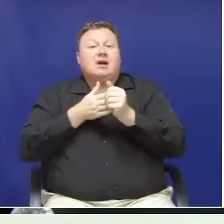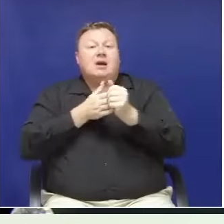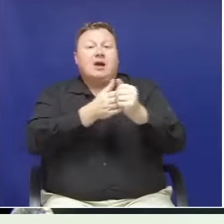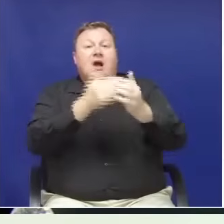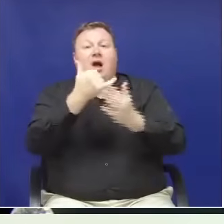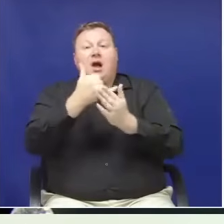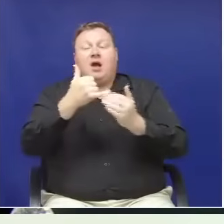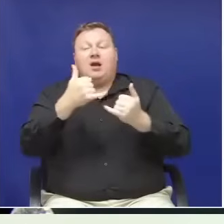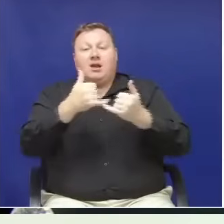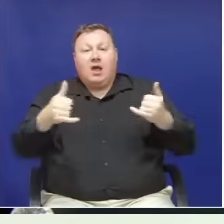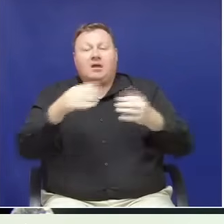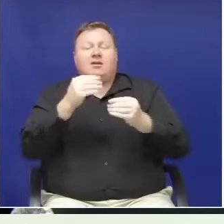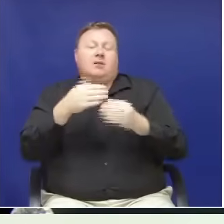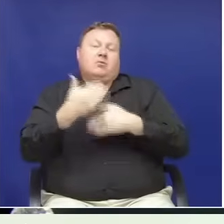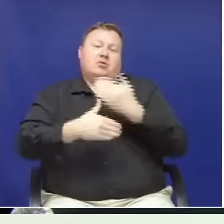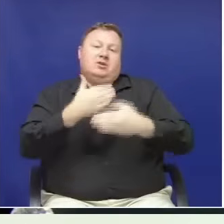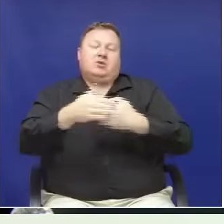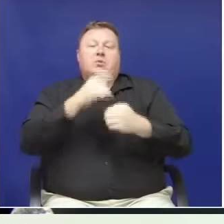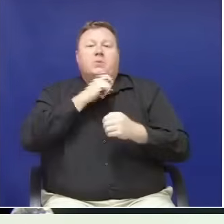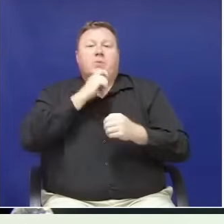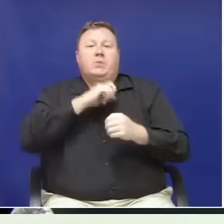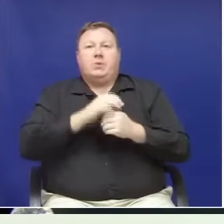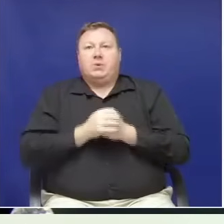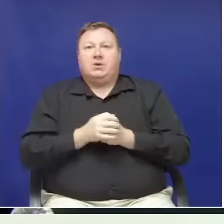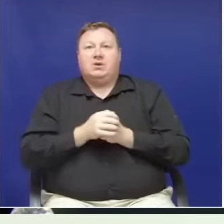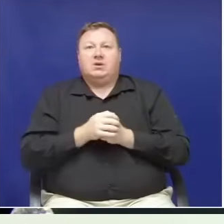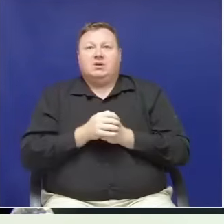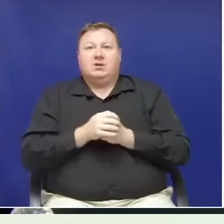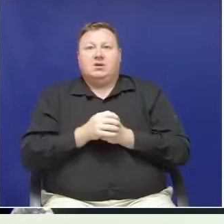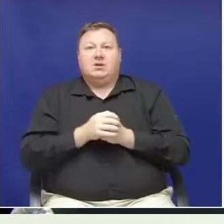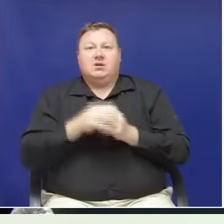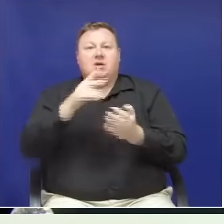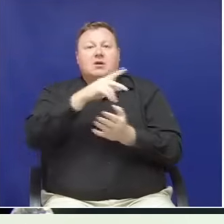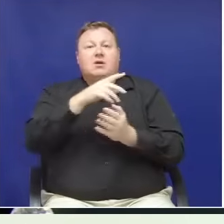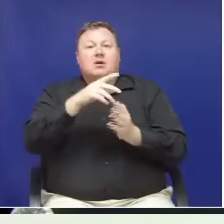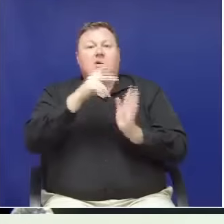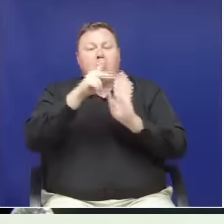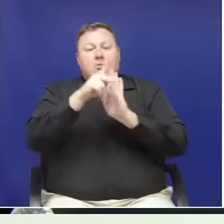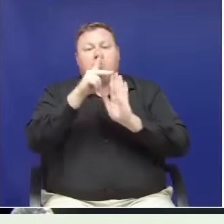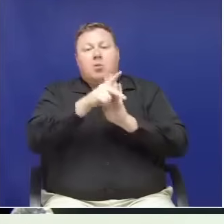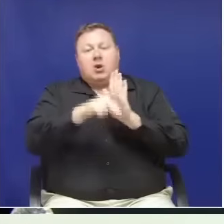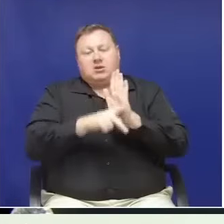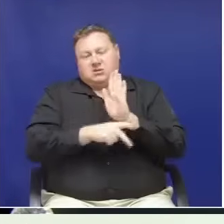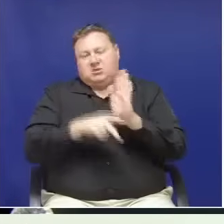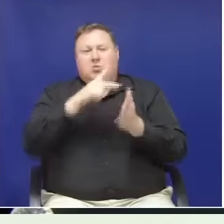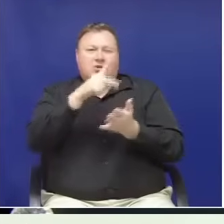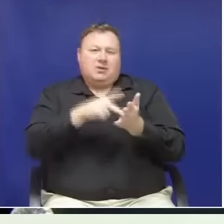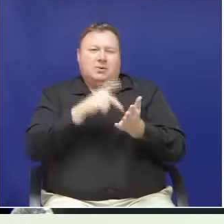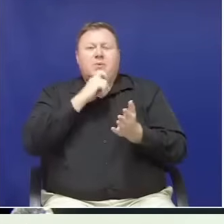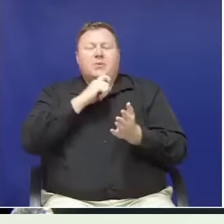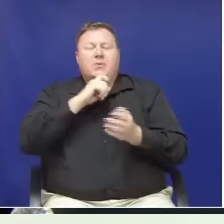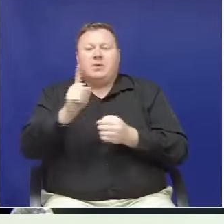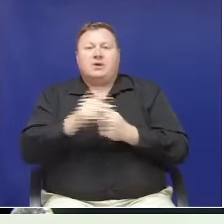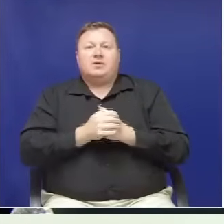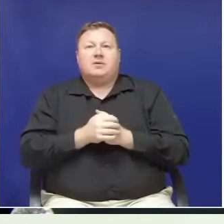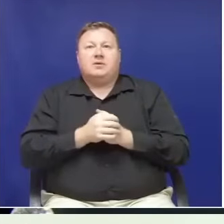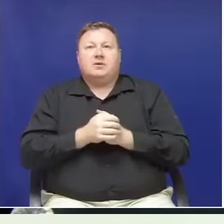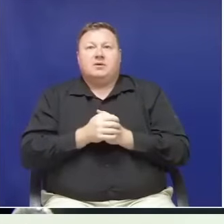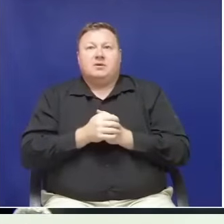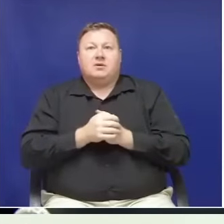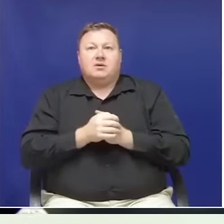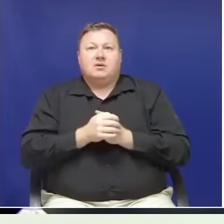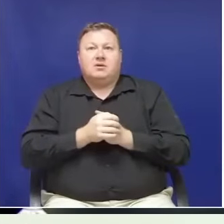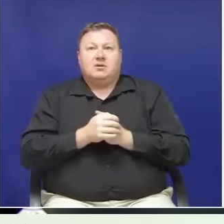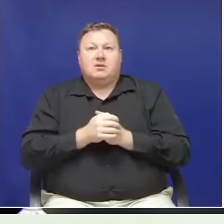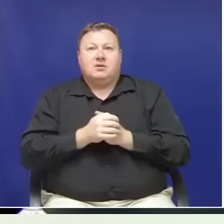respect of accommodation, and the following principles apply. Male offenders are housed